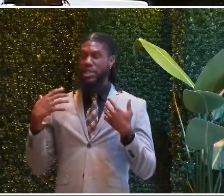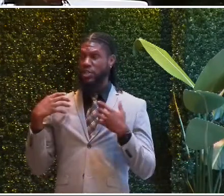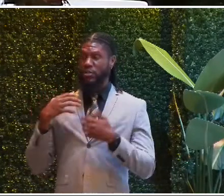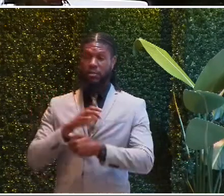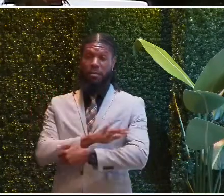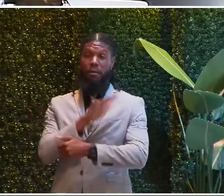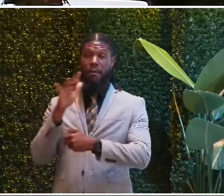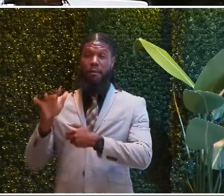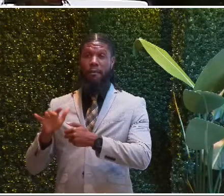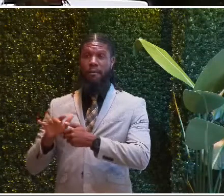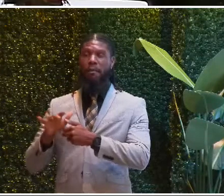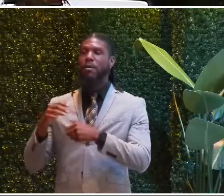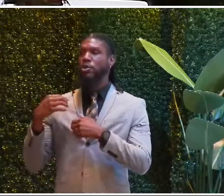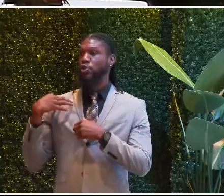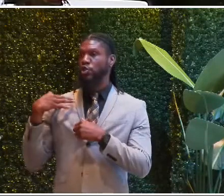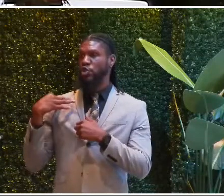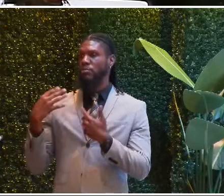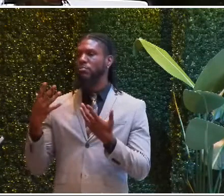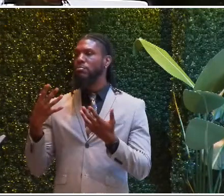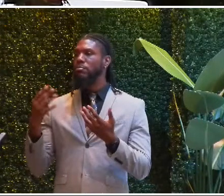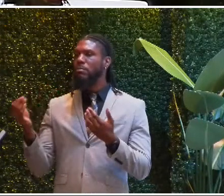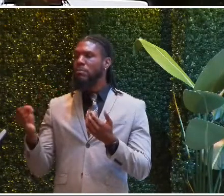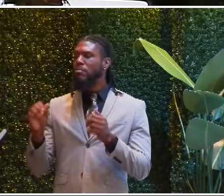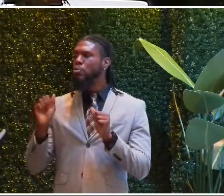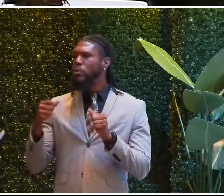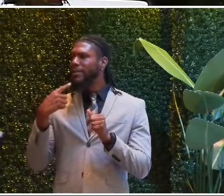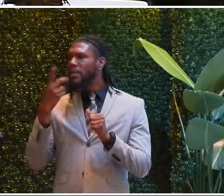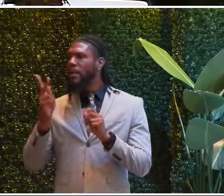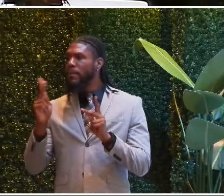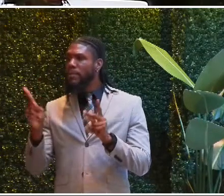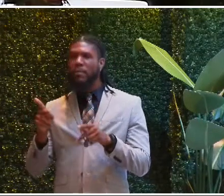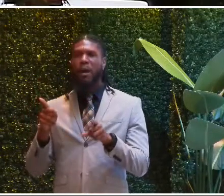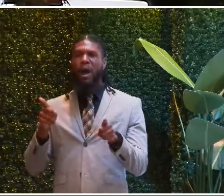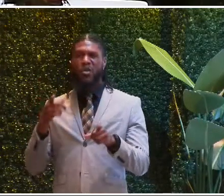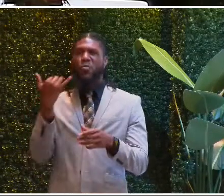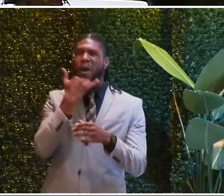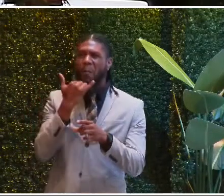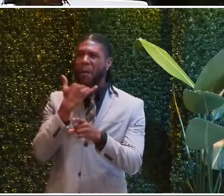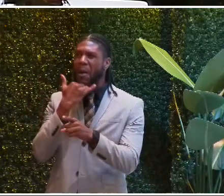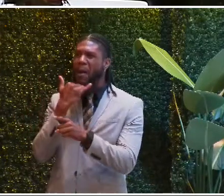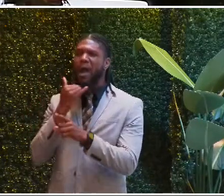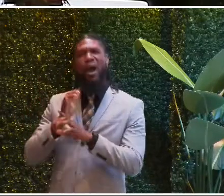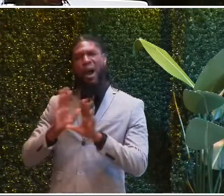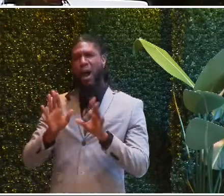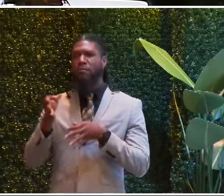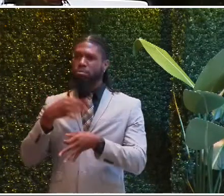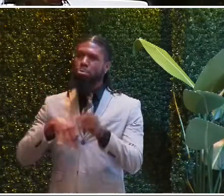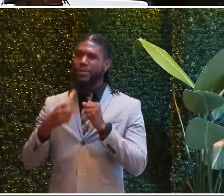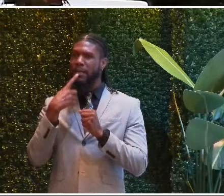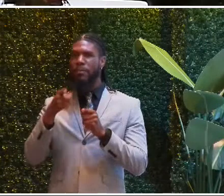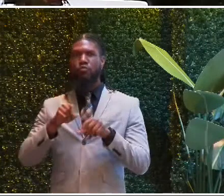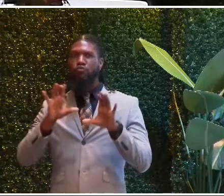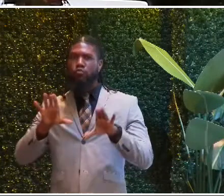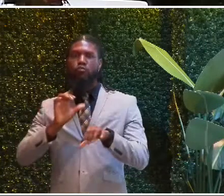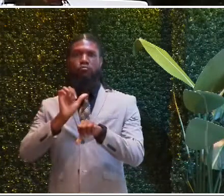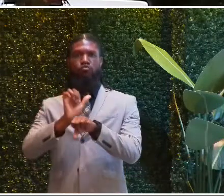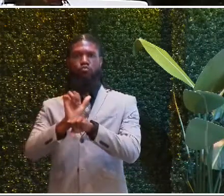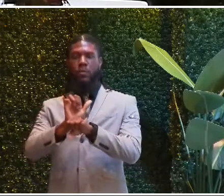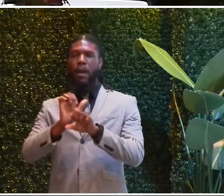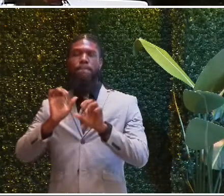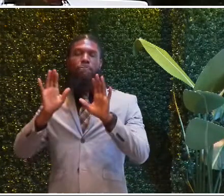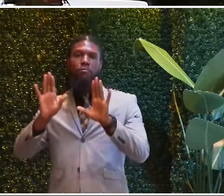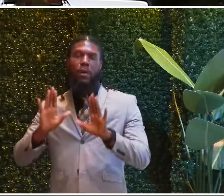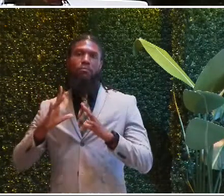and it doesn't have to be like something went wrong. You can also tell people they're doing a great job. So let's give a shout out to the BFF